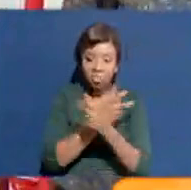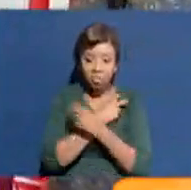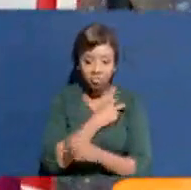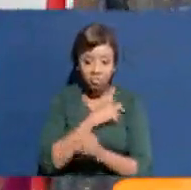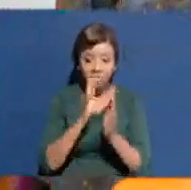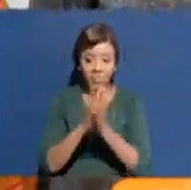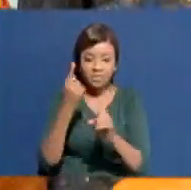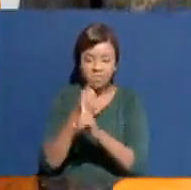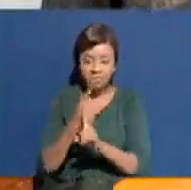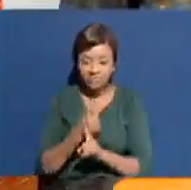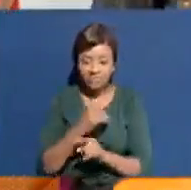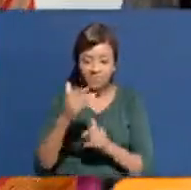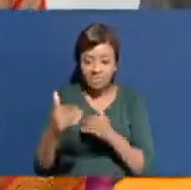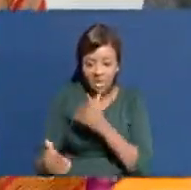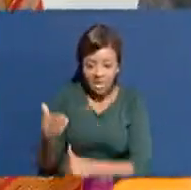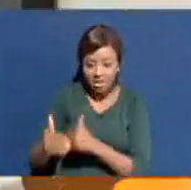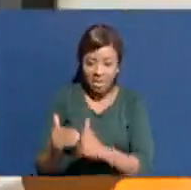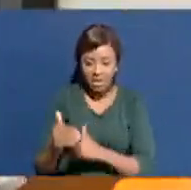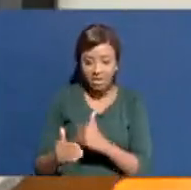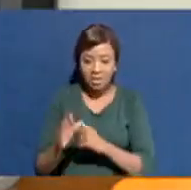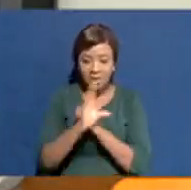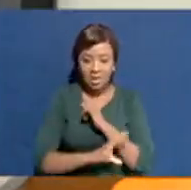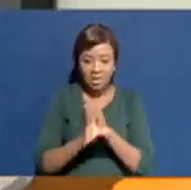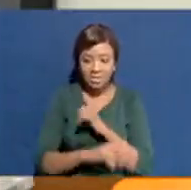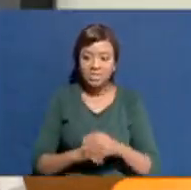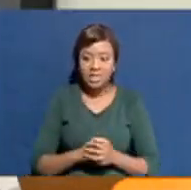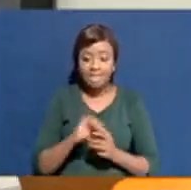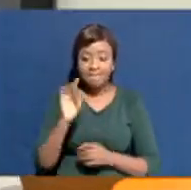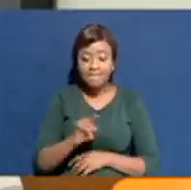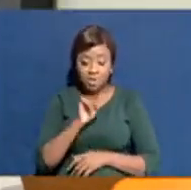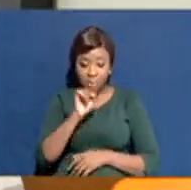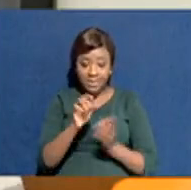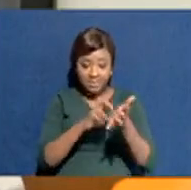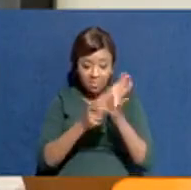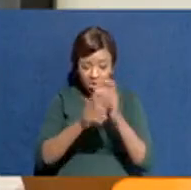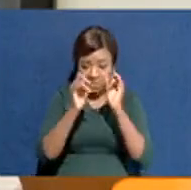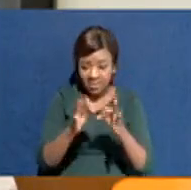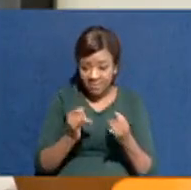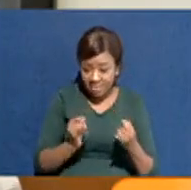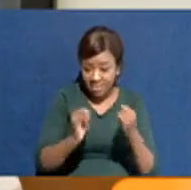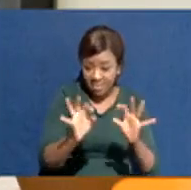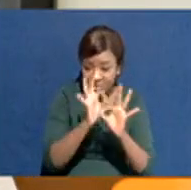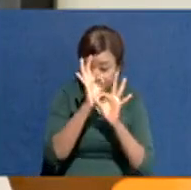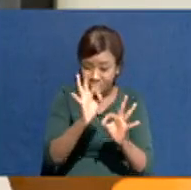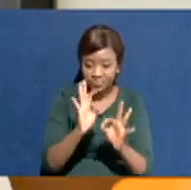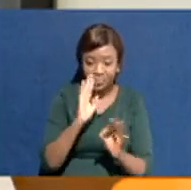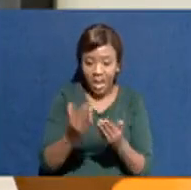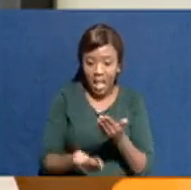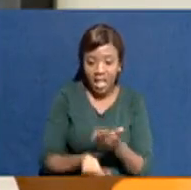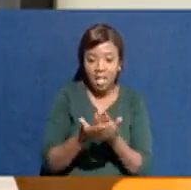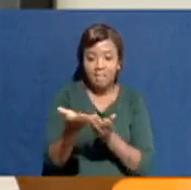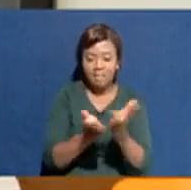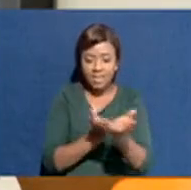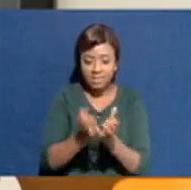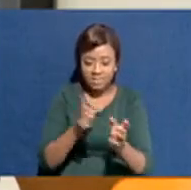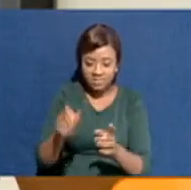countries to tackle transnational crimes. It is a project that, if implemented to the letter, is expected to enhance trade between the